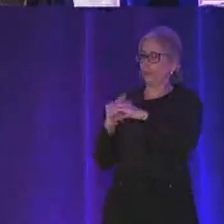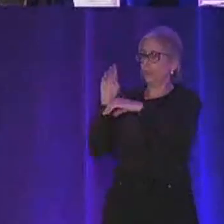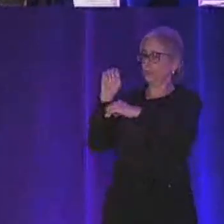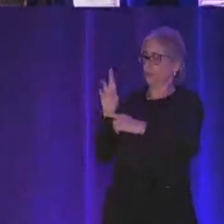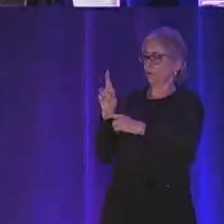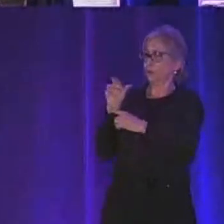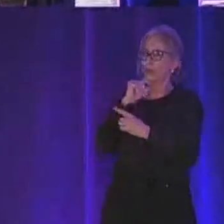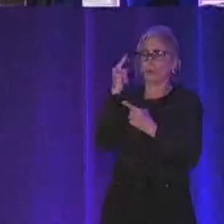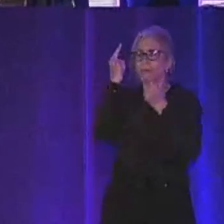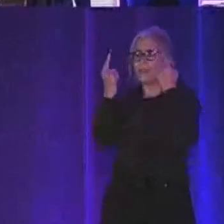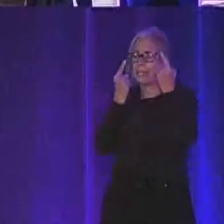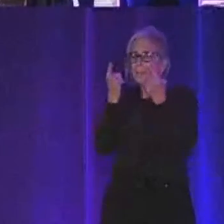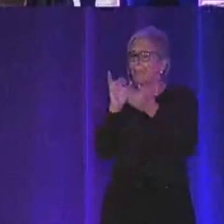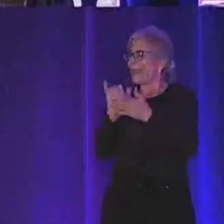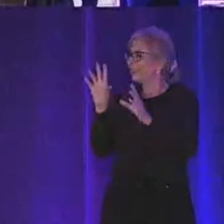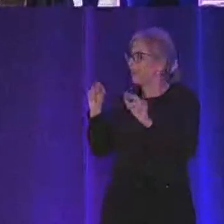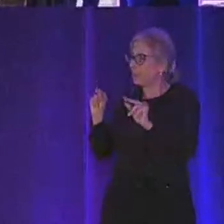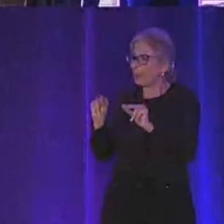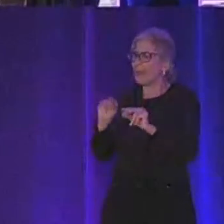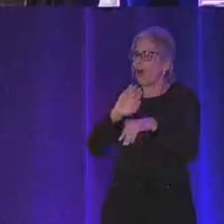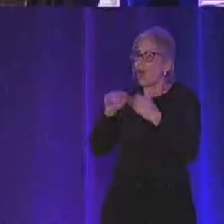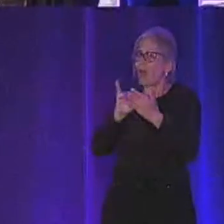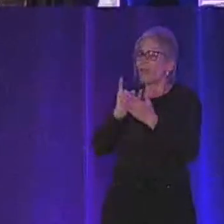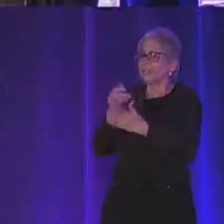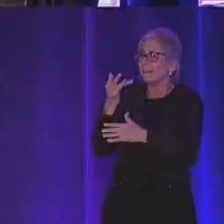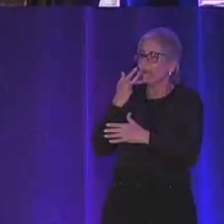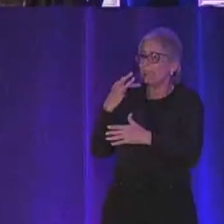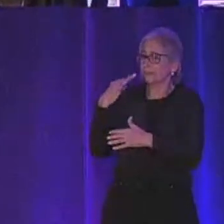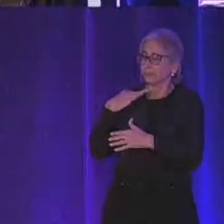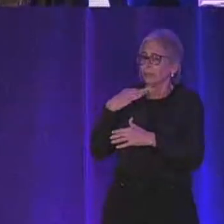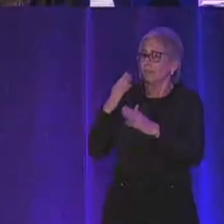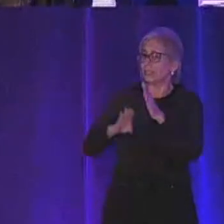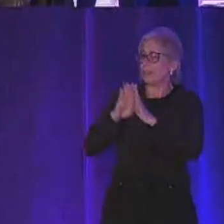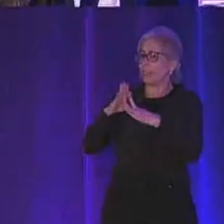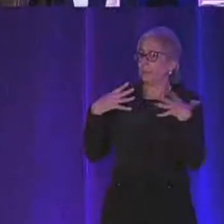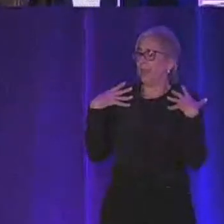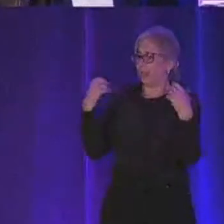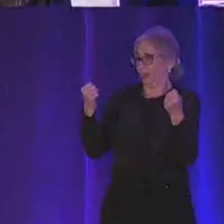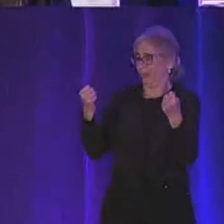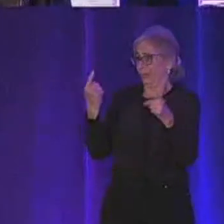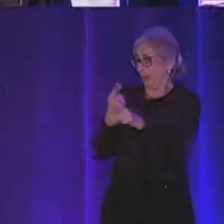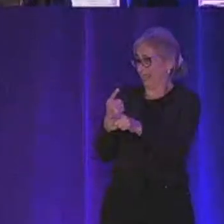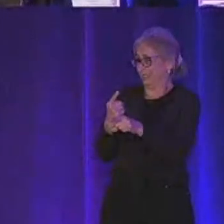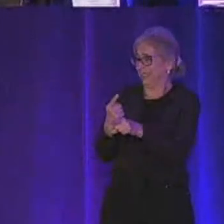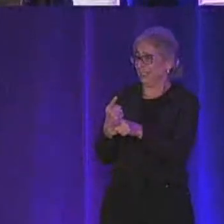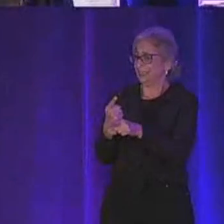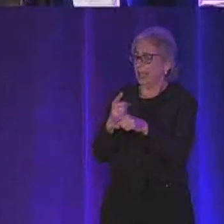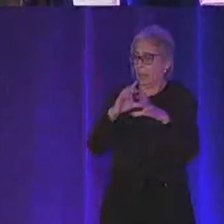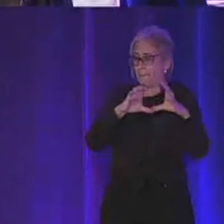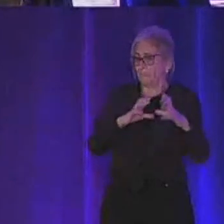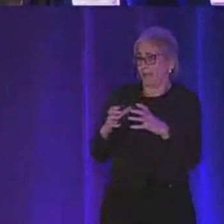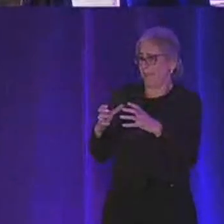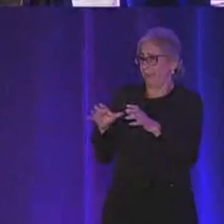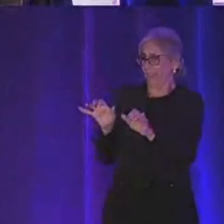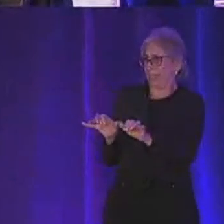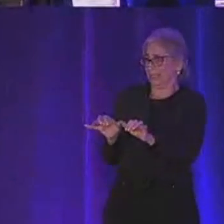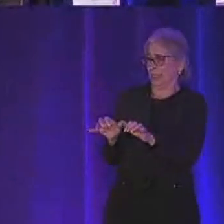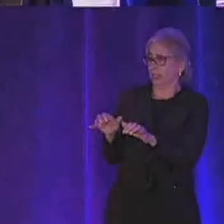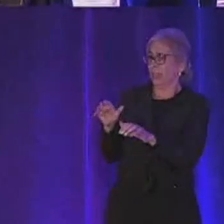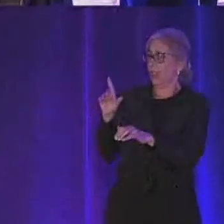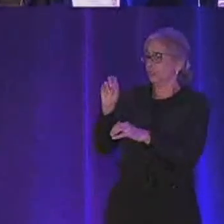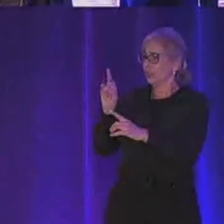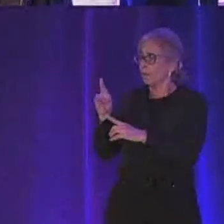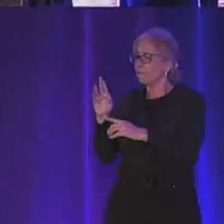these things. Again, all this in favor of developer health, okay? So bundle size, the server